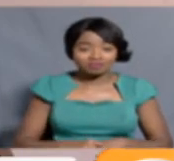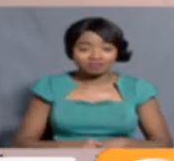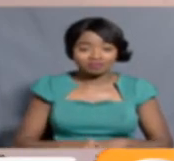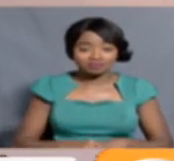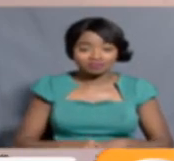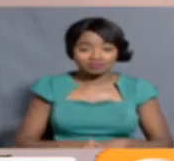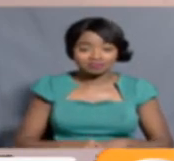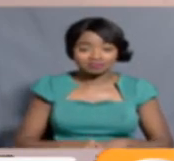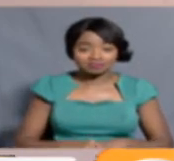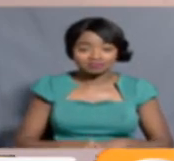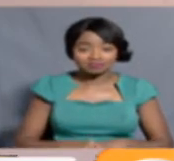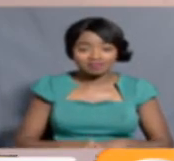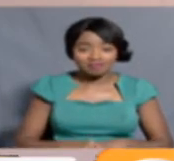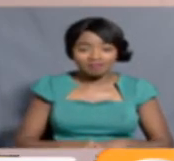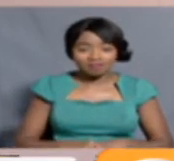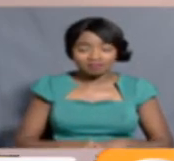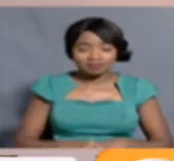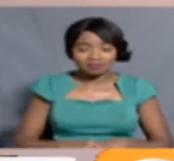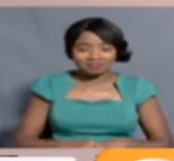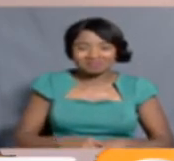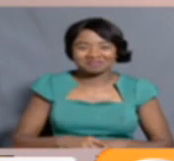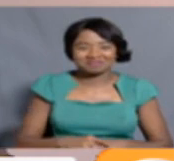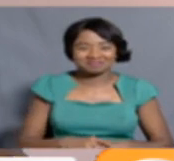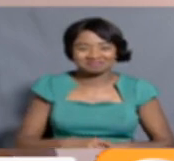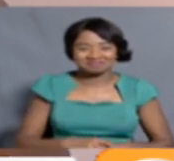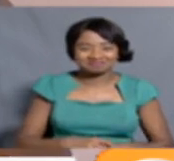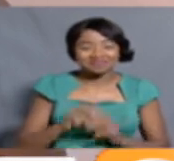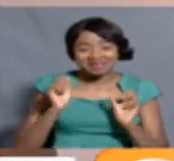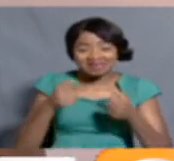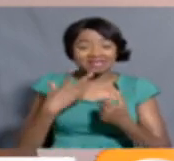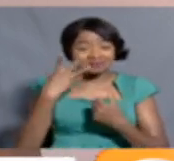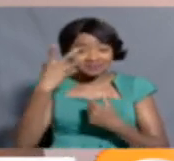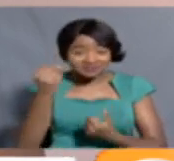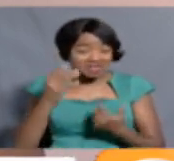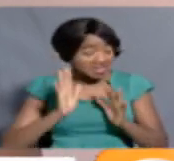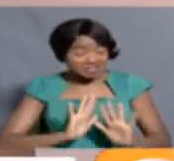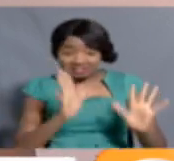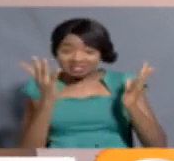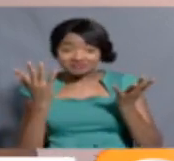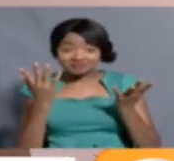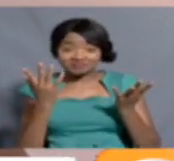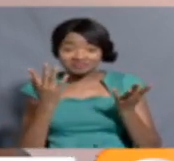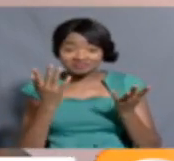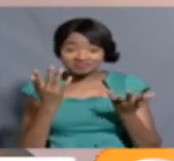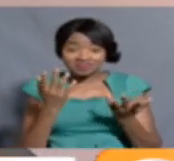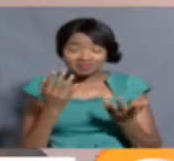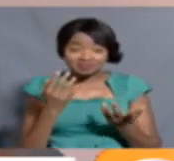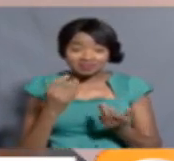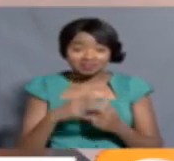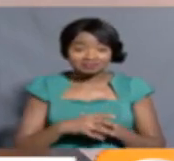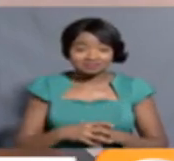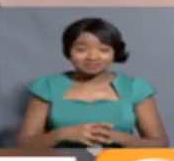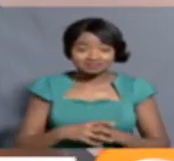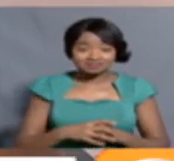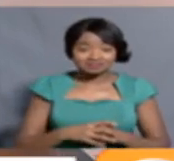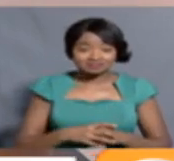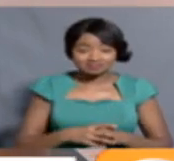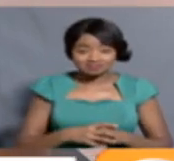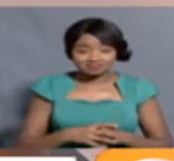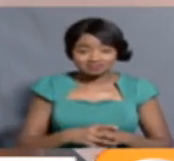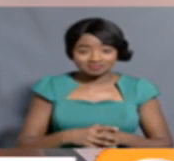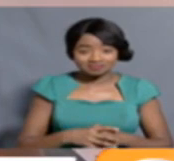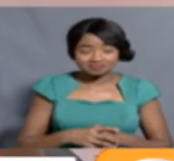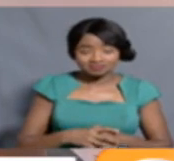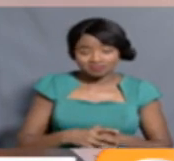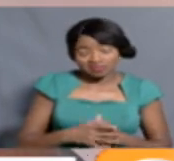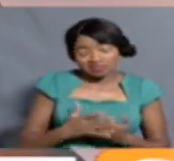Well, political gum. Yes. To be specific. Just to be sure. Just to be sure that that's what we're talking about. I mean, I suppose